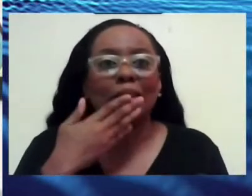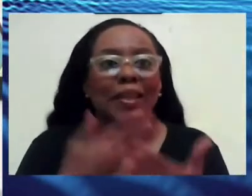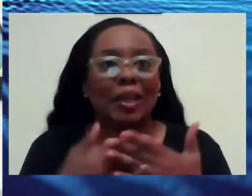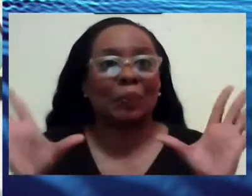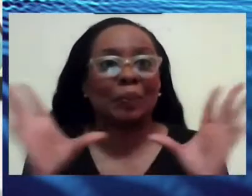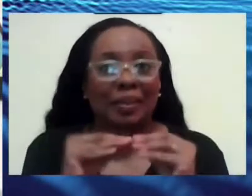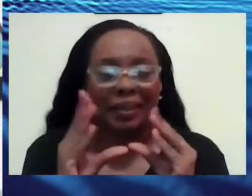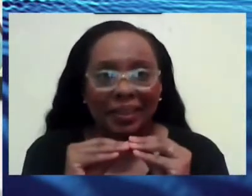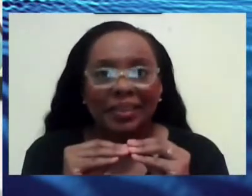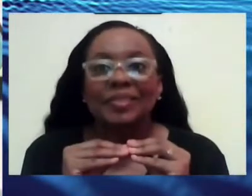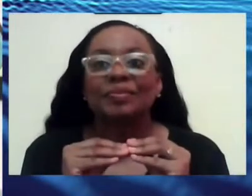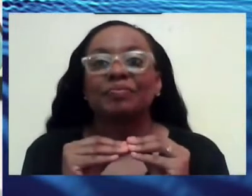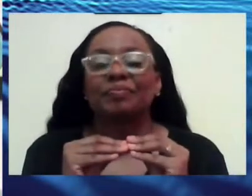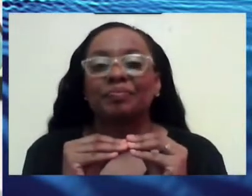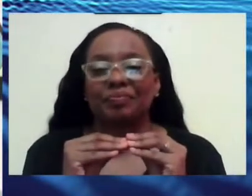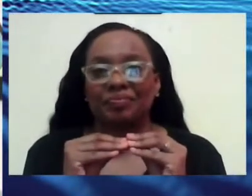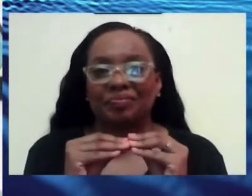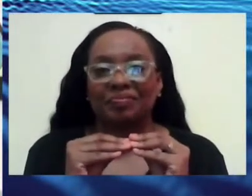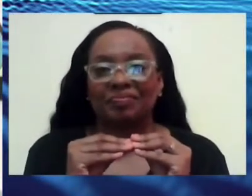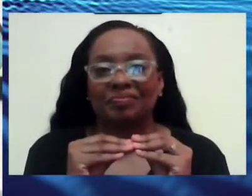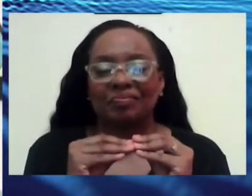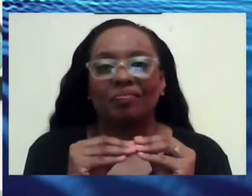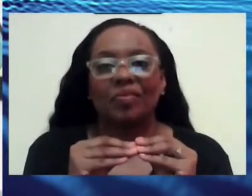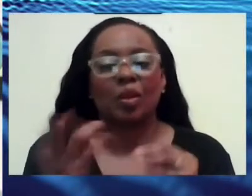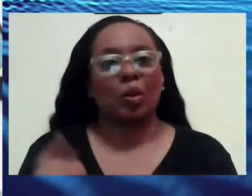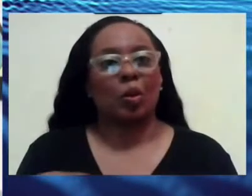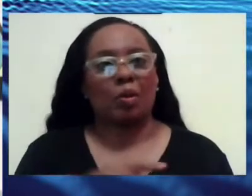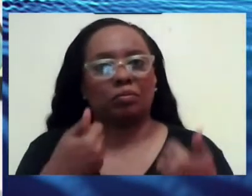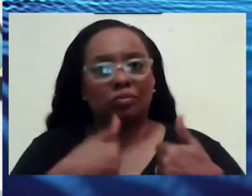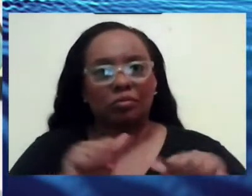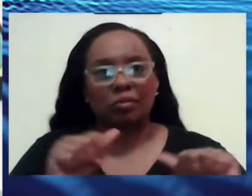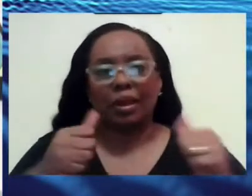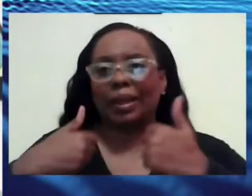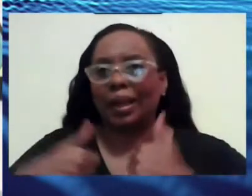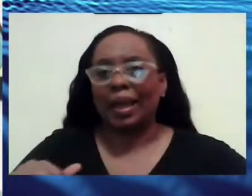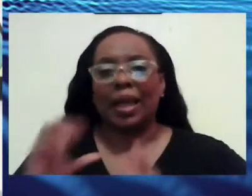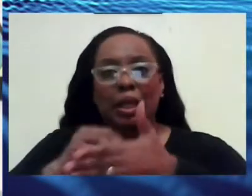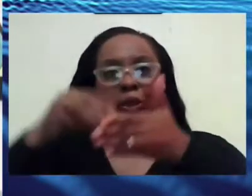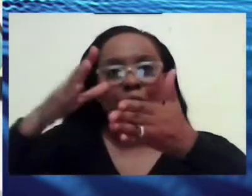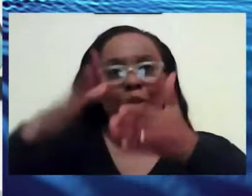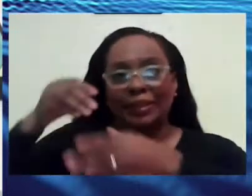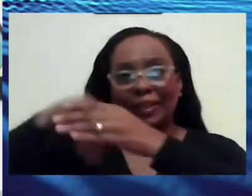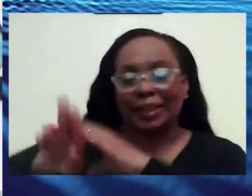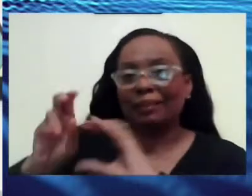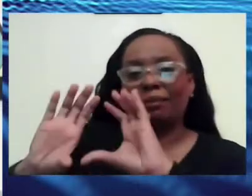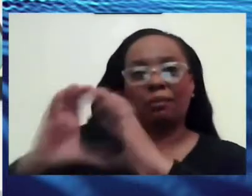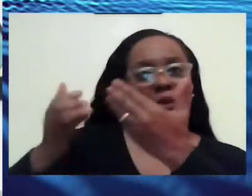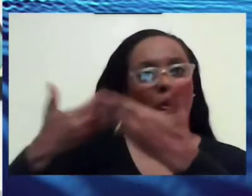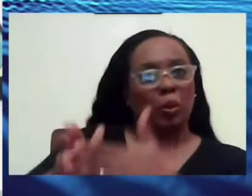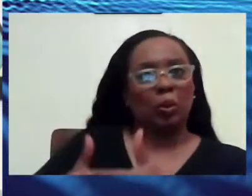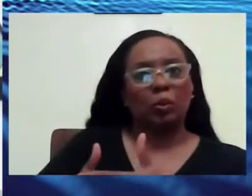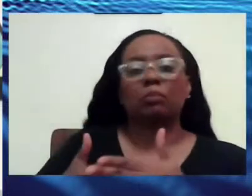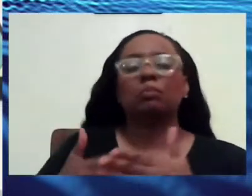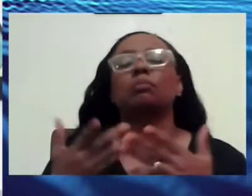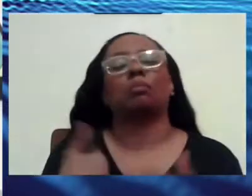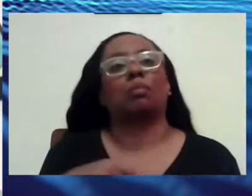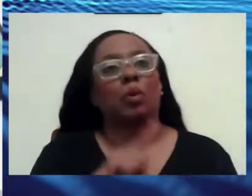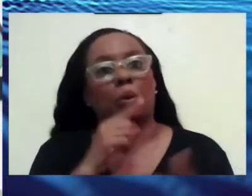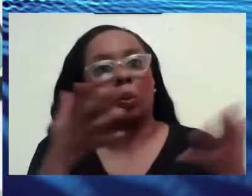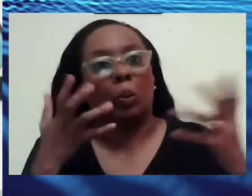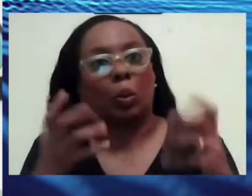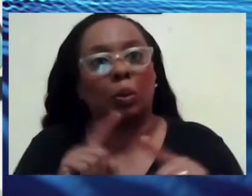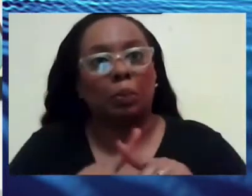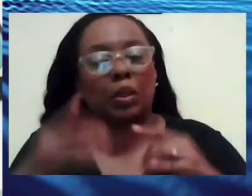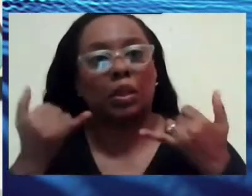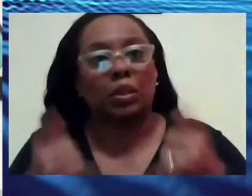think generally there's a sense that we have been trying to get students back in face-to-face, and with all the best intentions, this incident